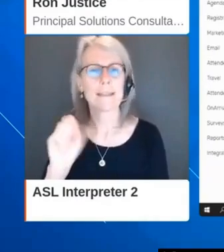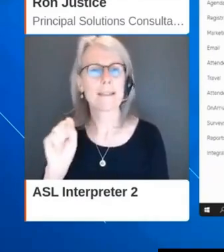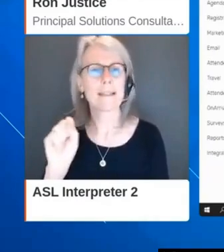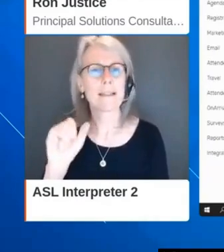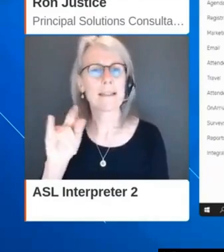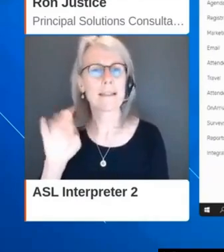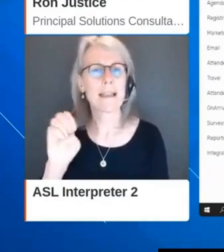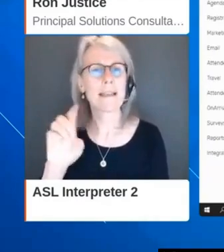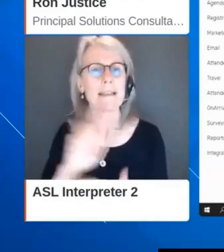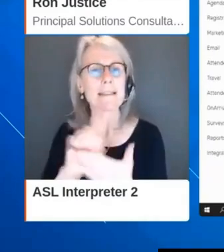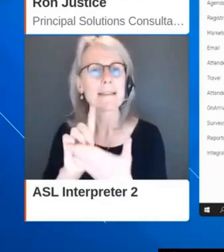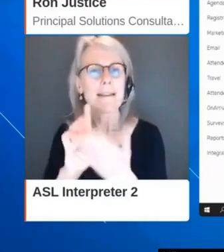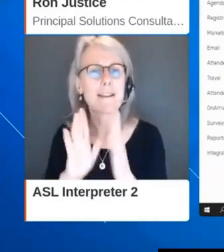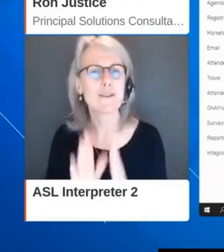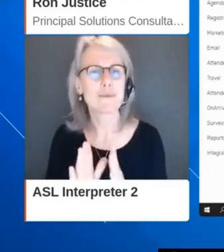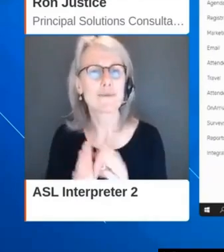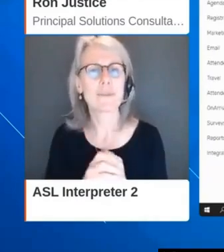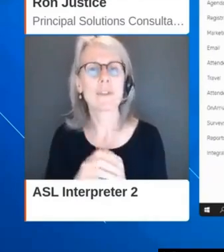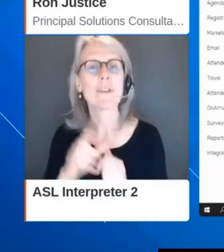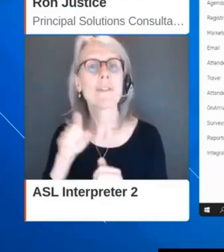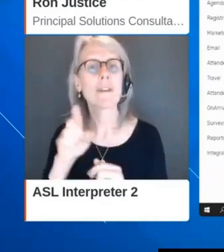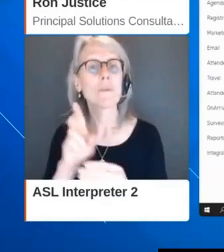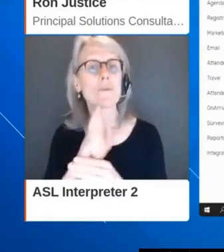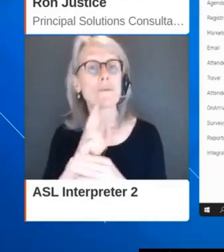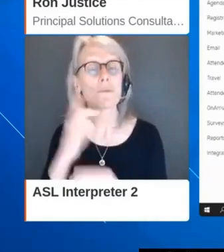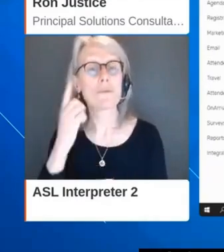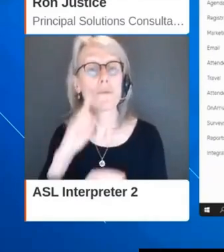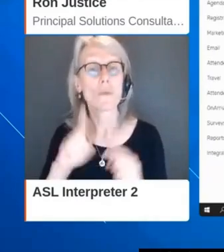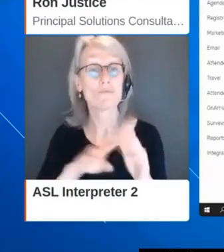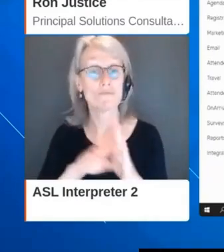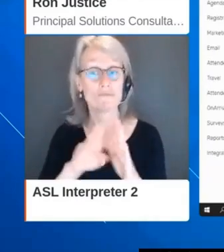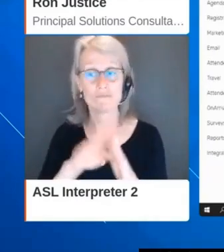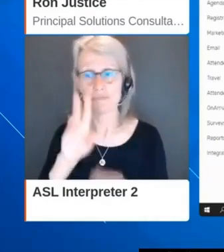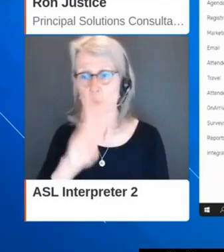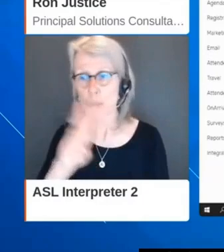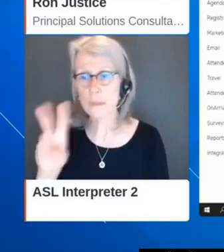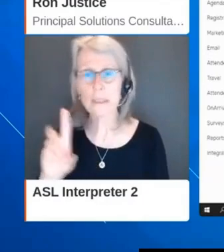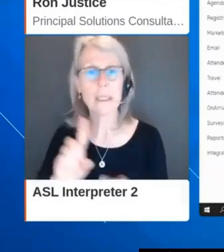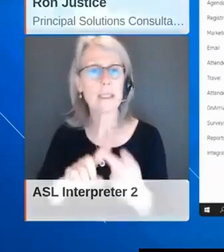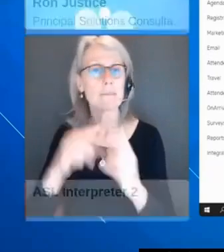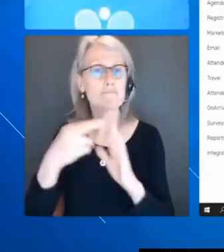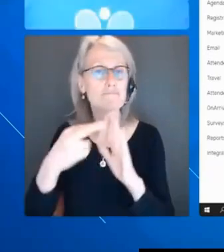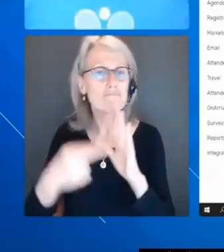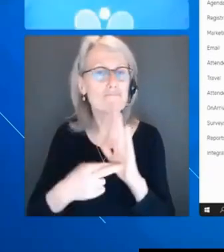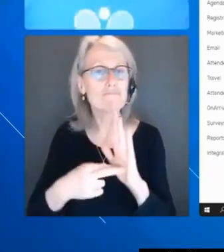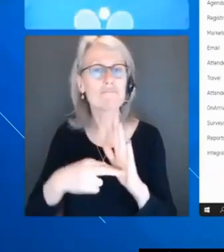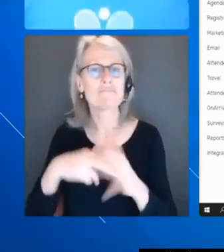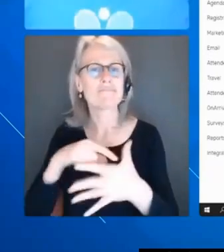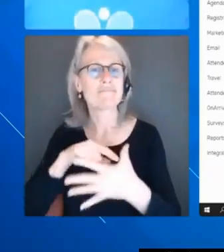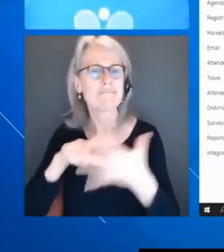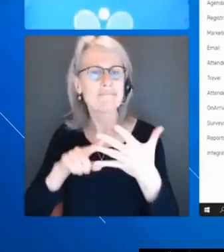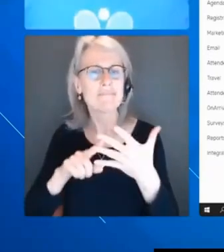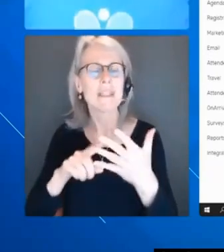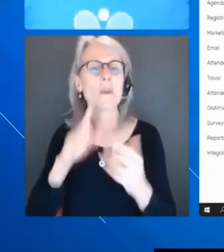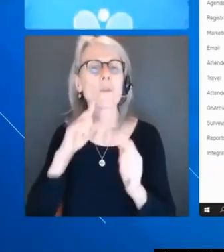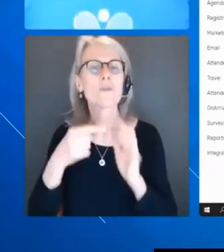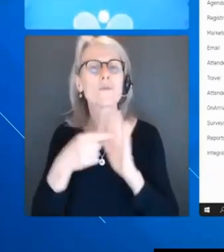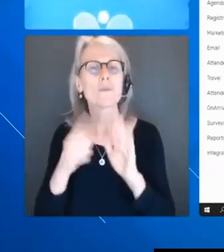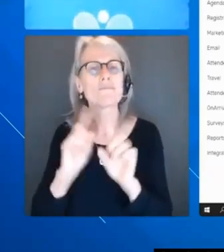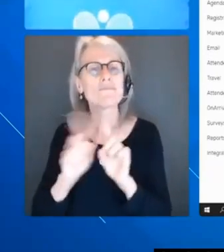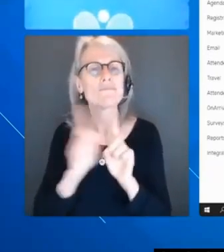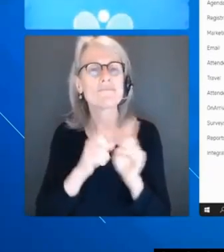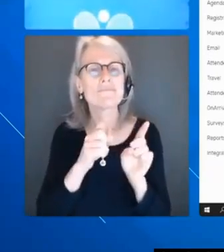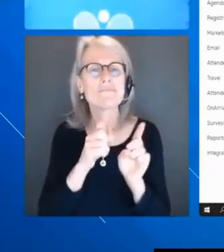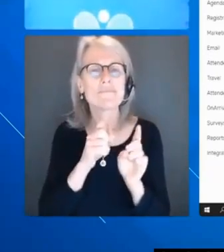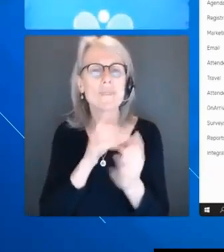Now, a site designer is actually used to be able to develop the website and registration experience, and we use a similar look and feel